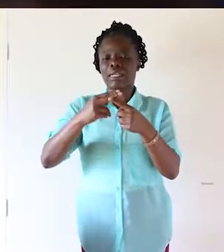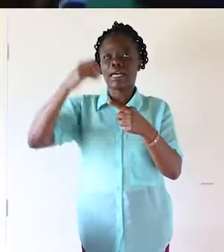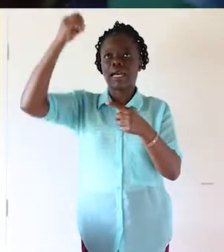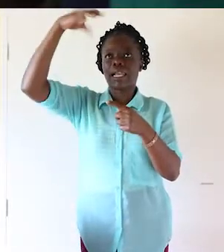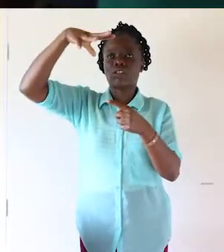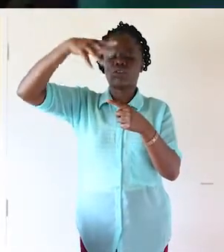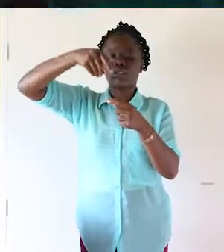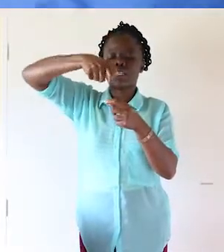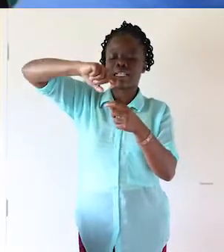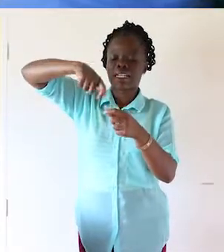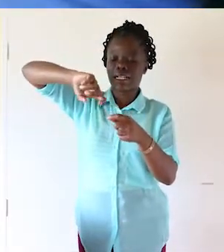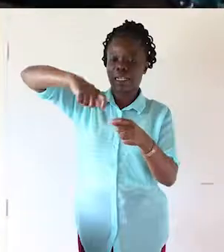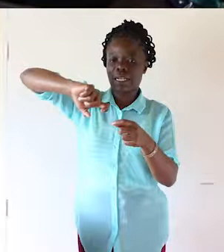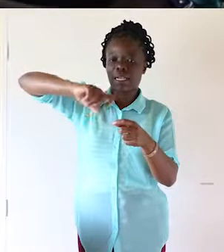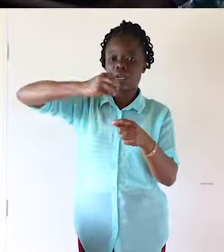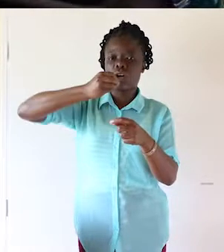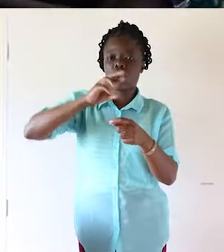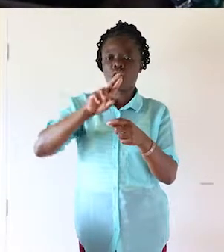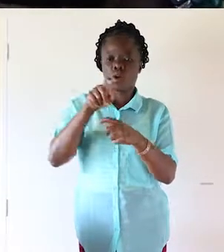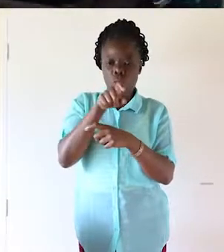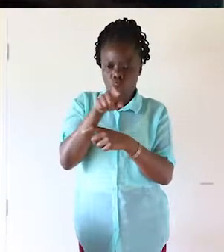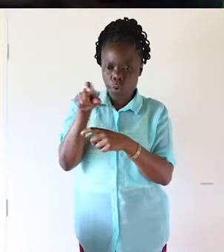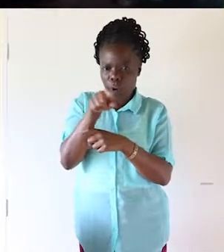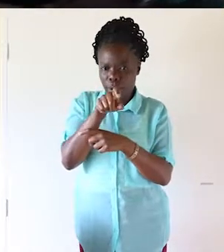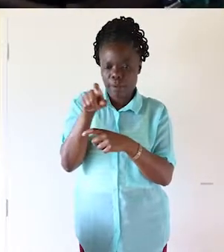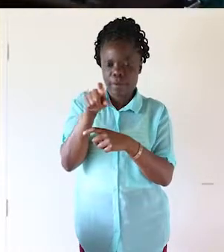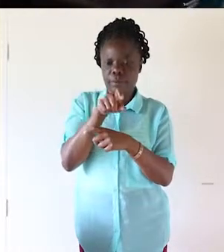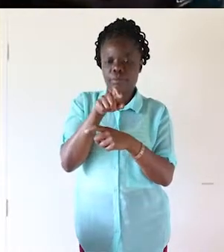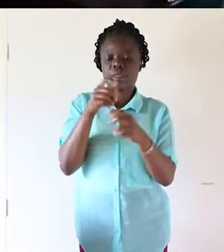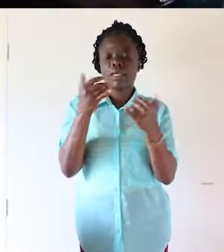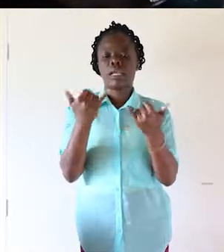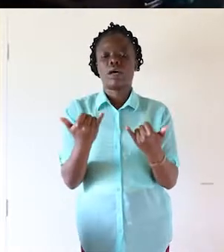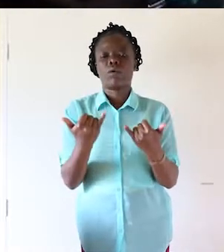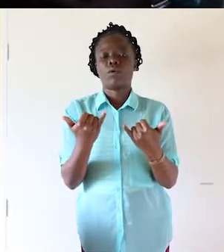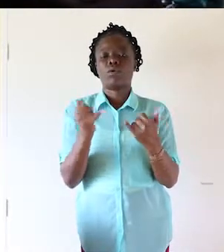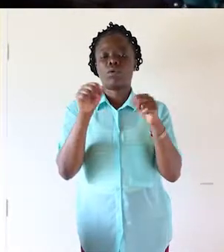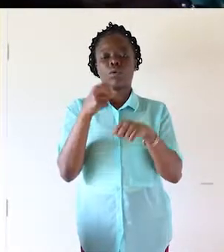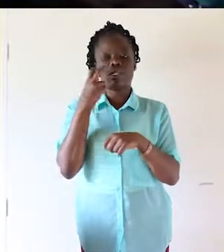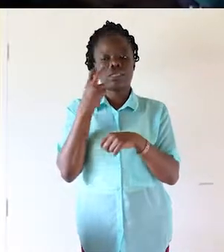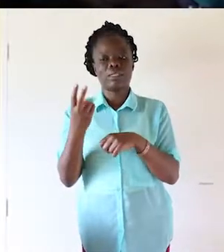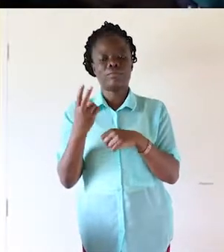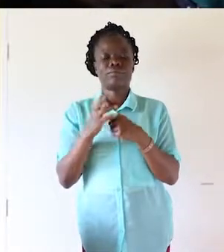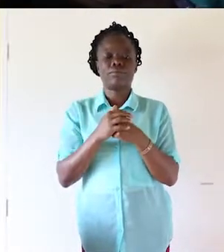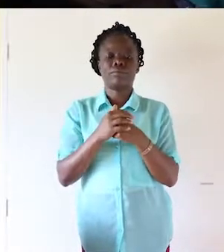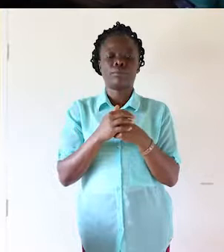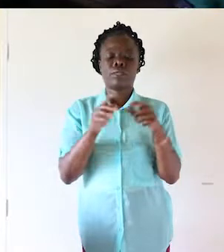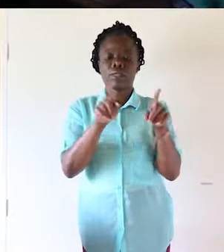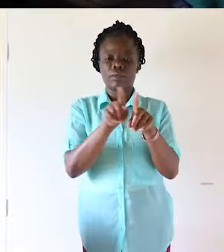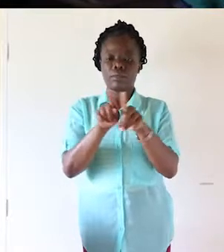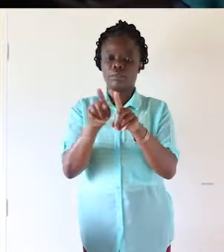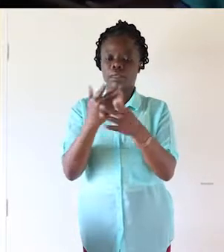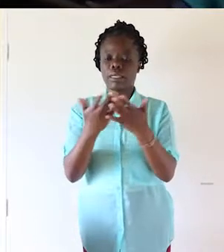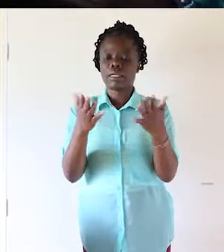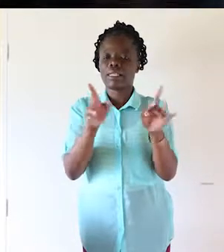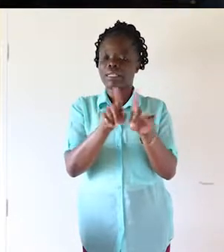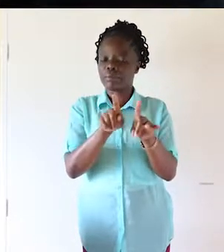electrical drill or welding machine. Then now you can see this one is the same thing as